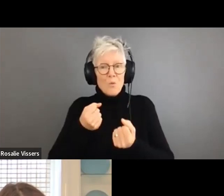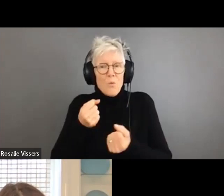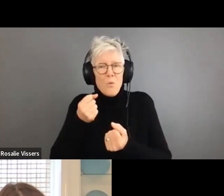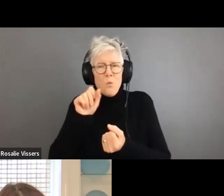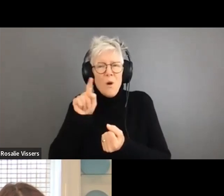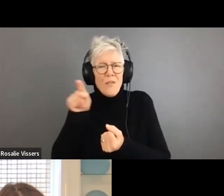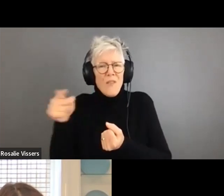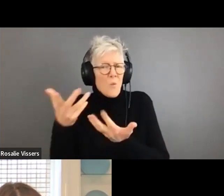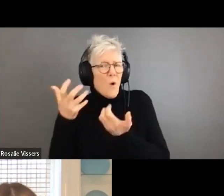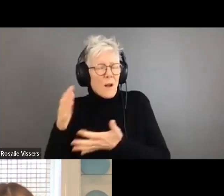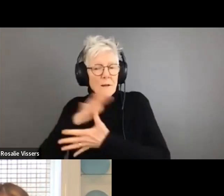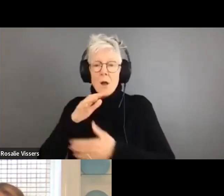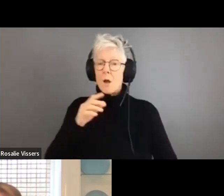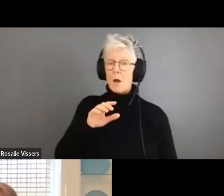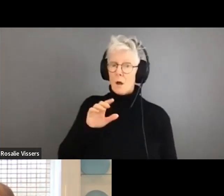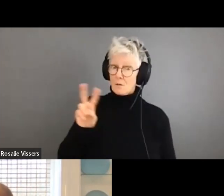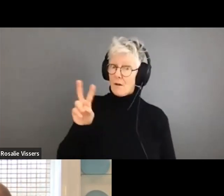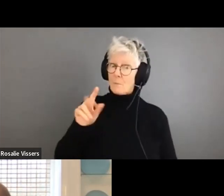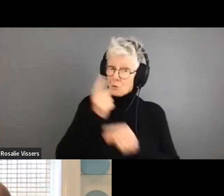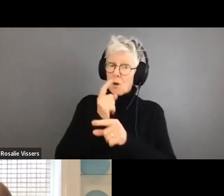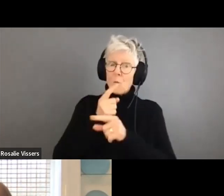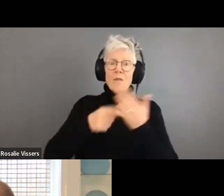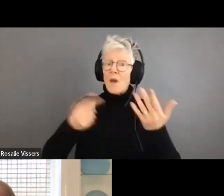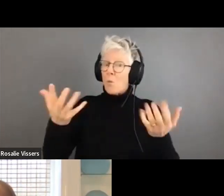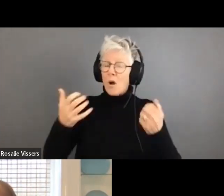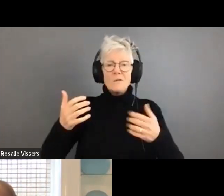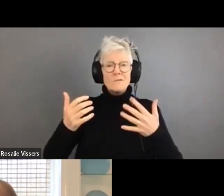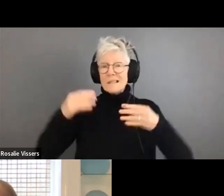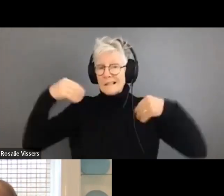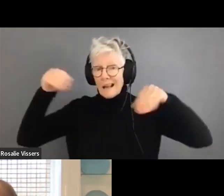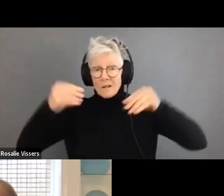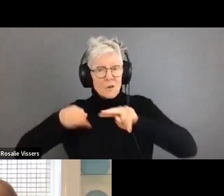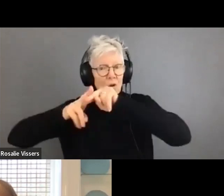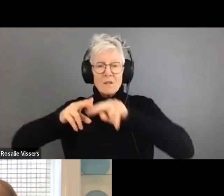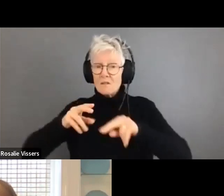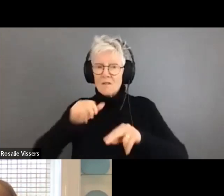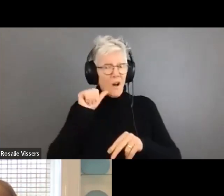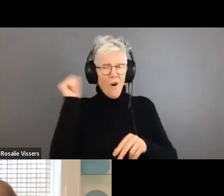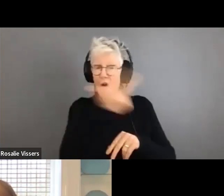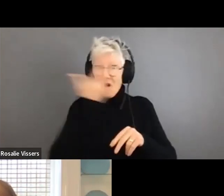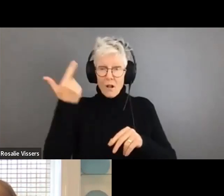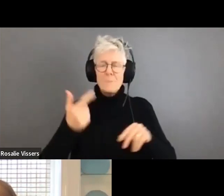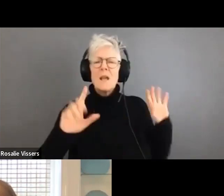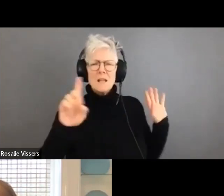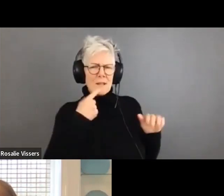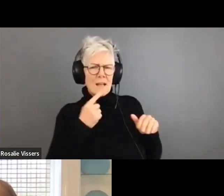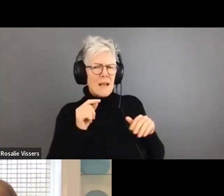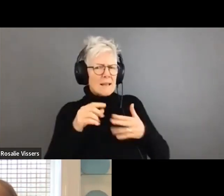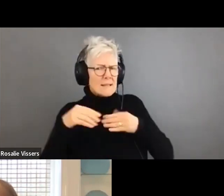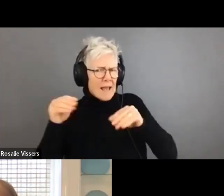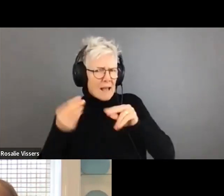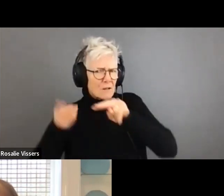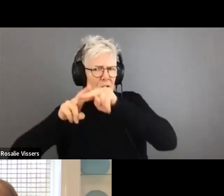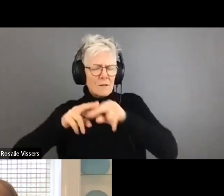looking for sales conversion. Right. Absolutely. So sorry, just quickly, you had said sales conversion, leadership authority, and what was the third,